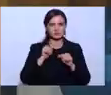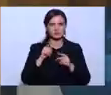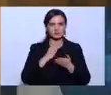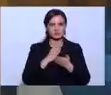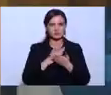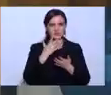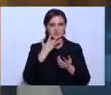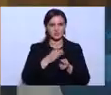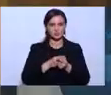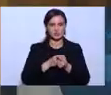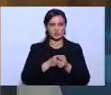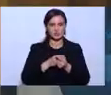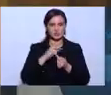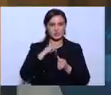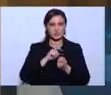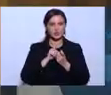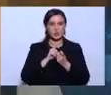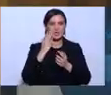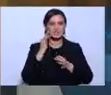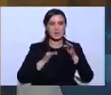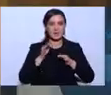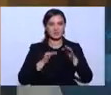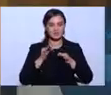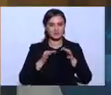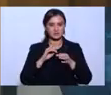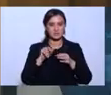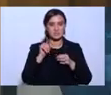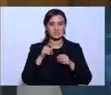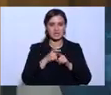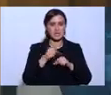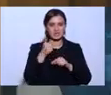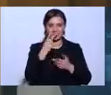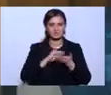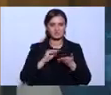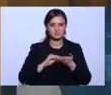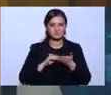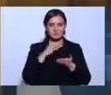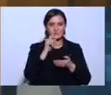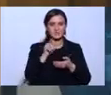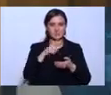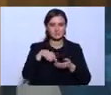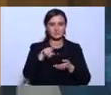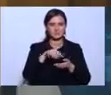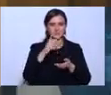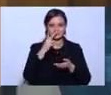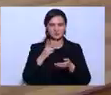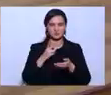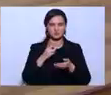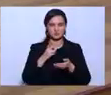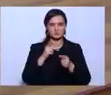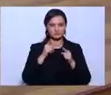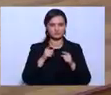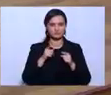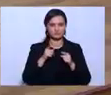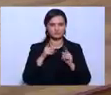this fighter's sense of justice that he demonstrates very well. Obviously, many people have seen the injustices